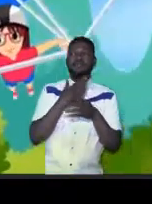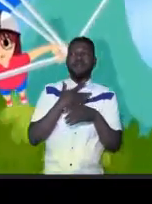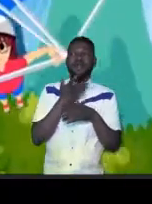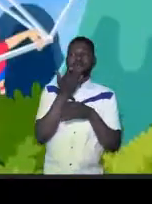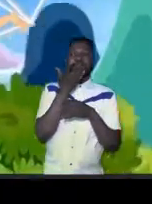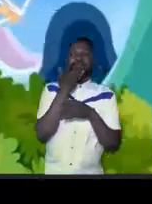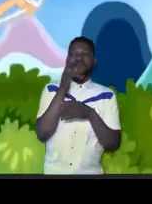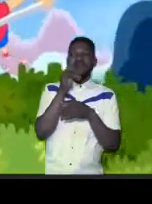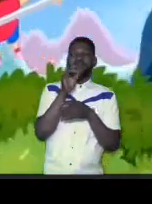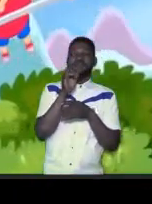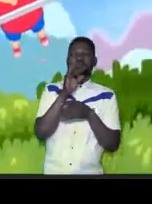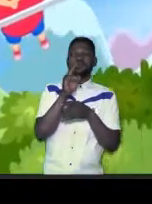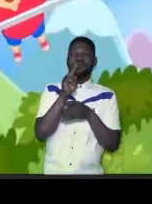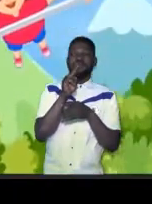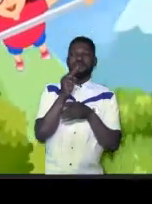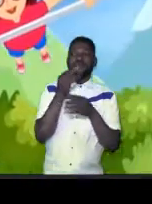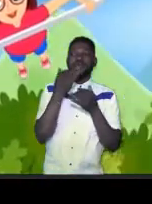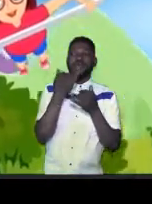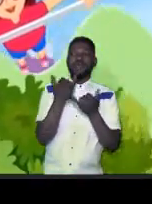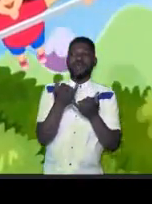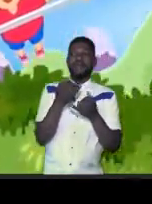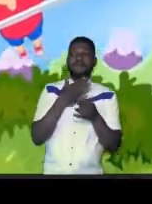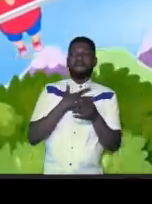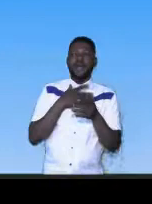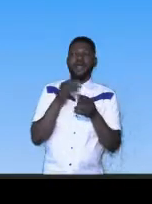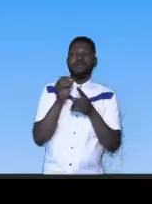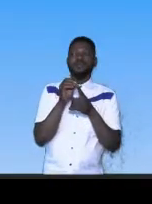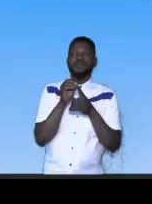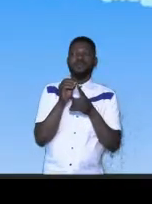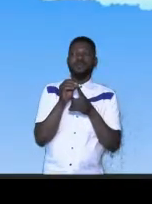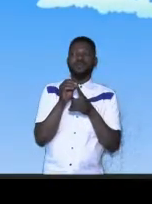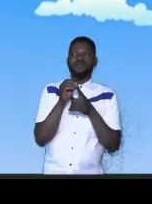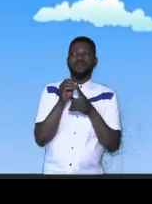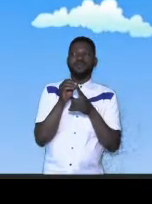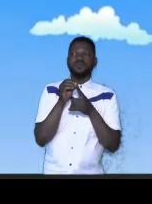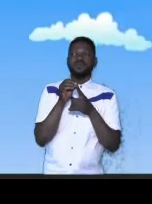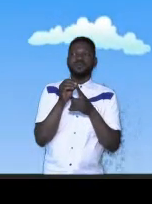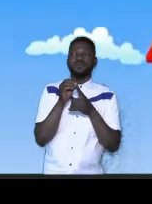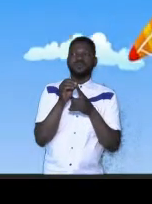That's my favorite, Tofu. Now mine too.